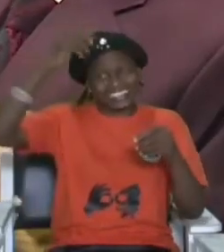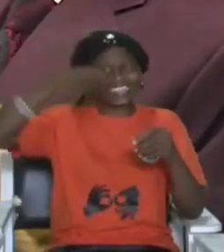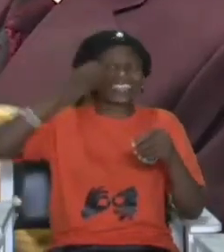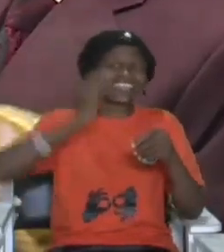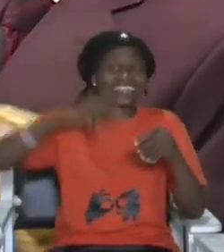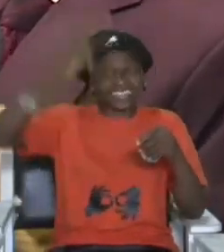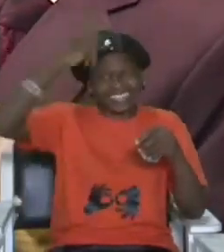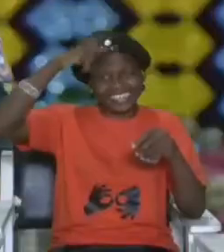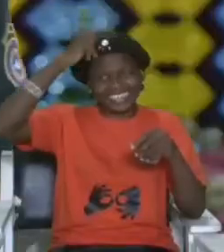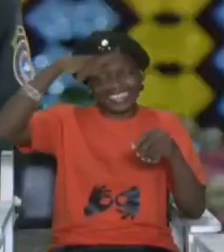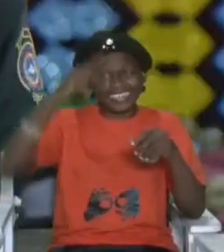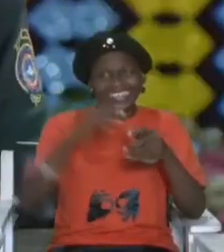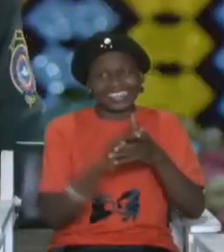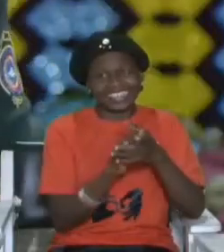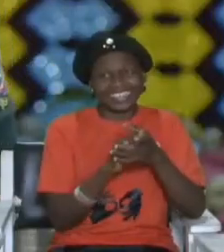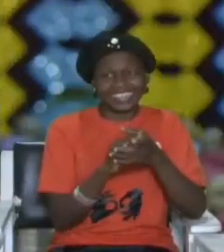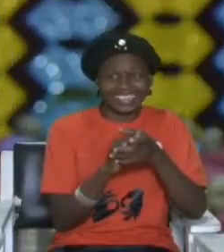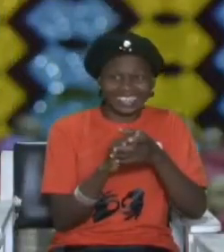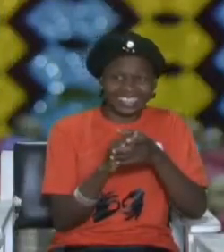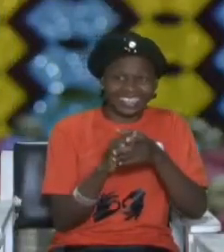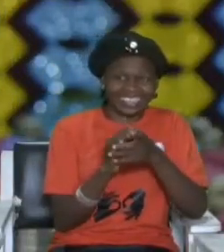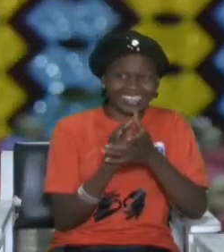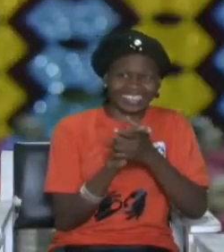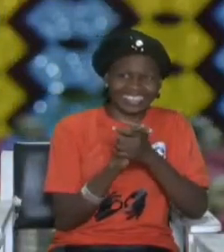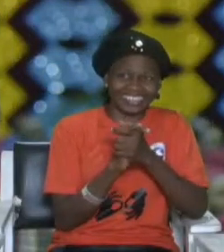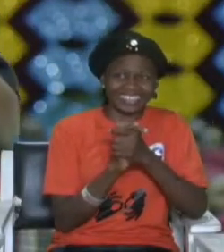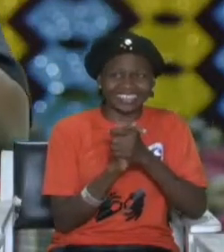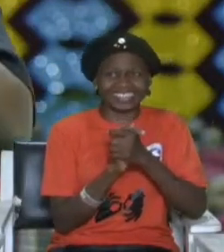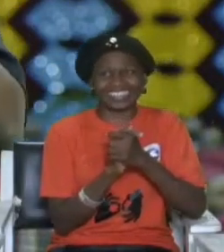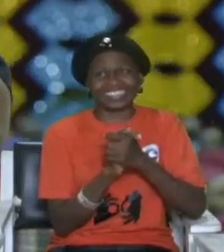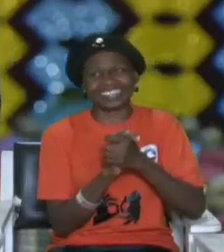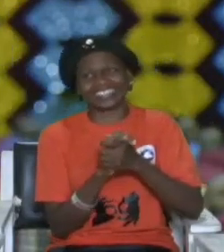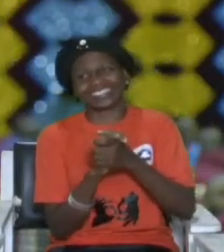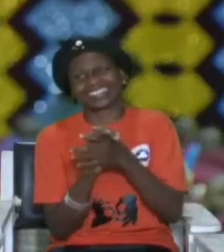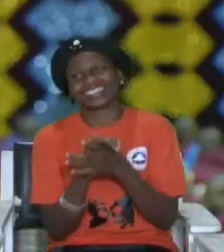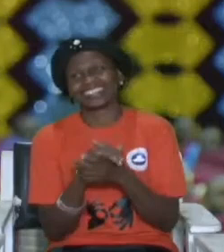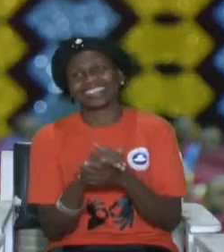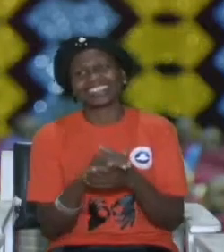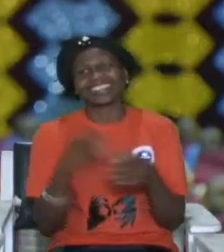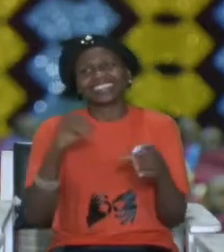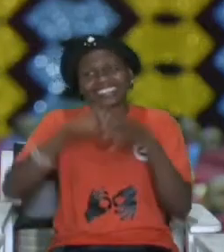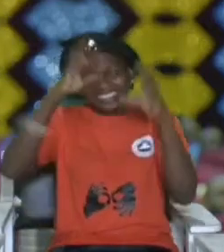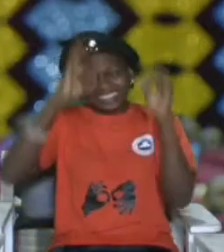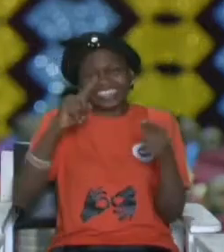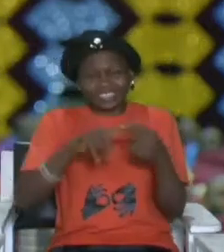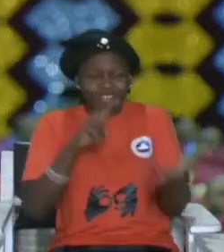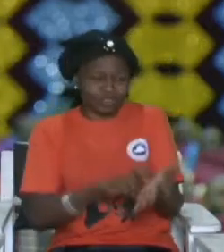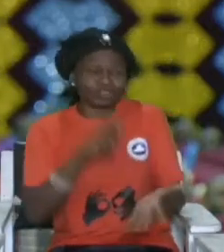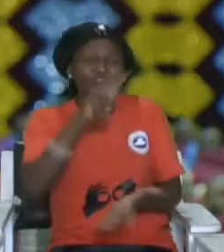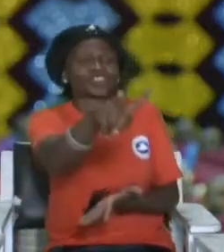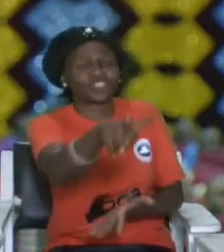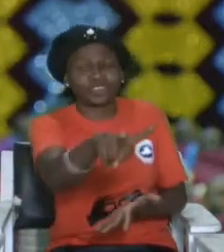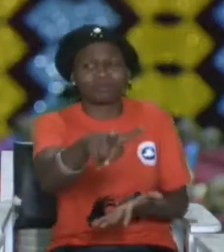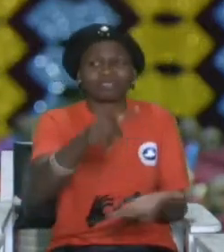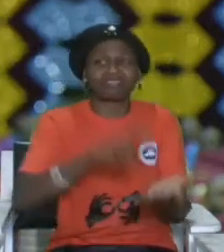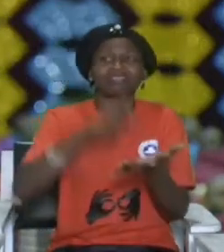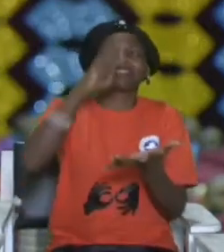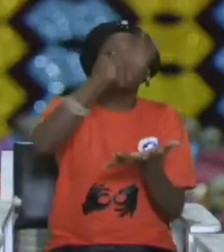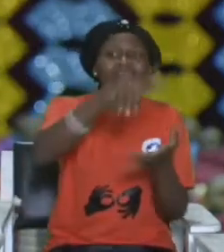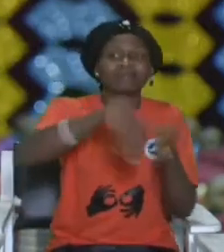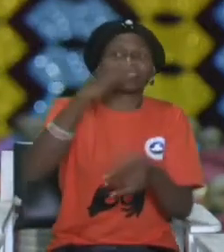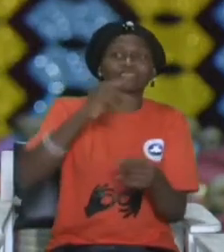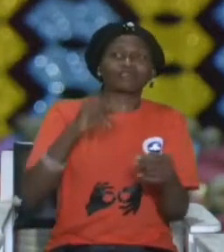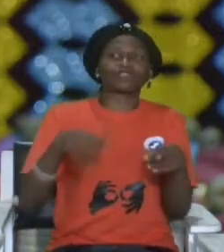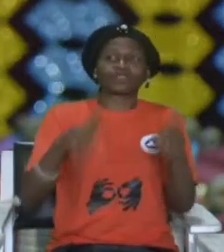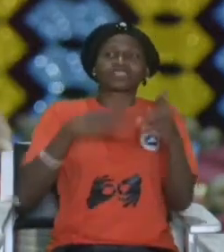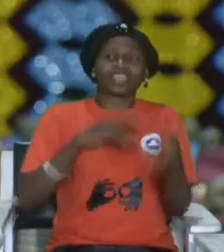Yes, that's it. I was just testing you to know that you know what I'm saying. It decided to jump out of the way and jumped into